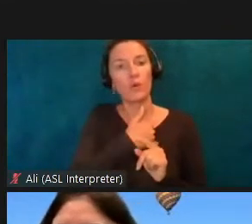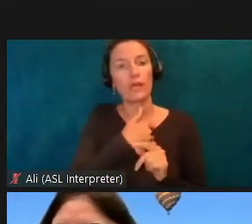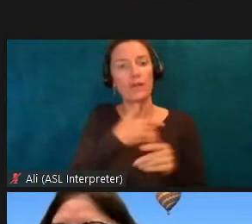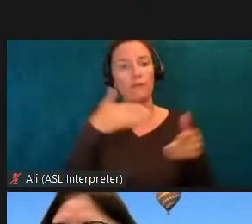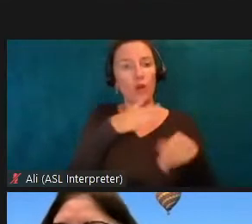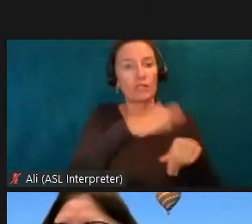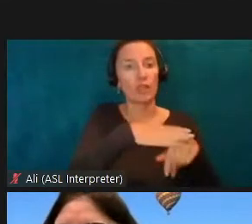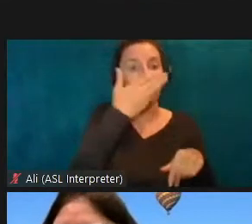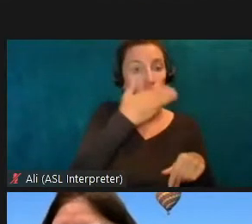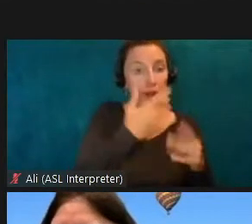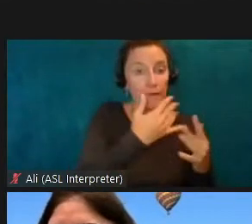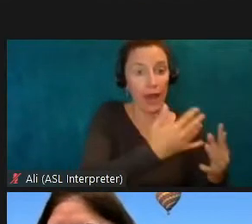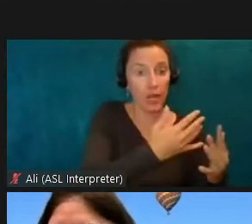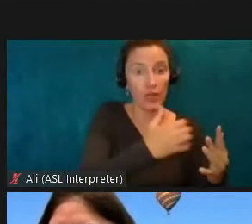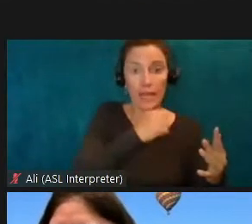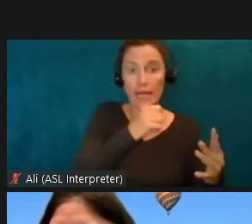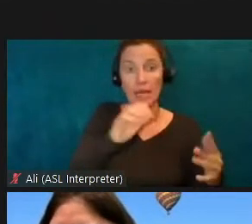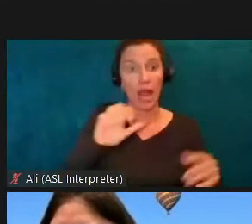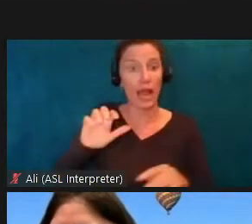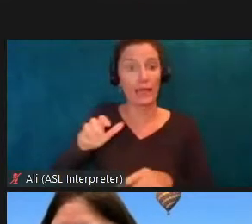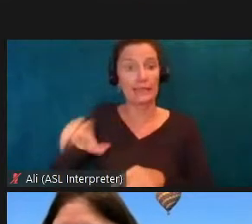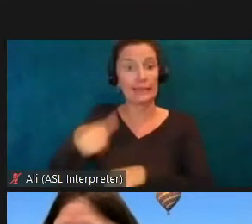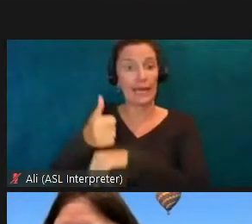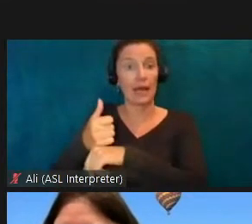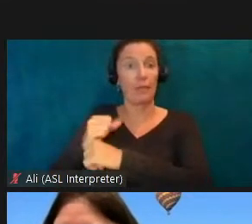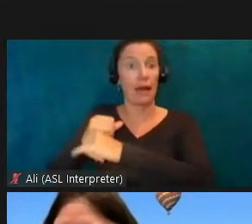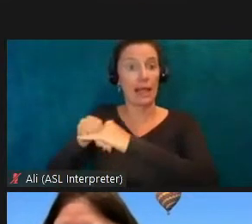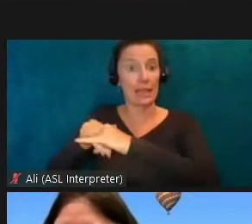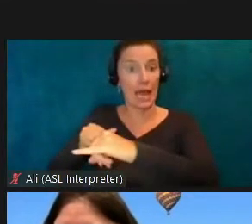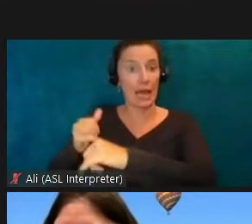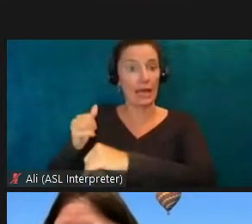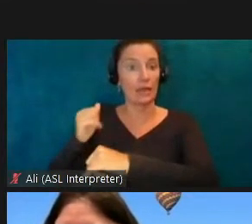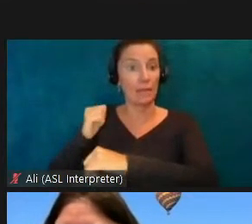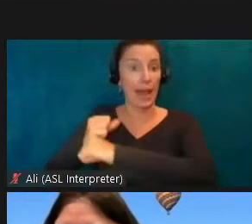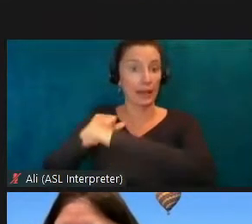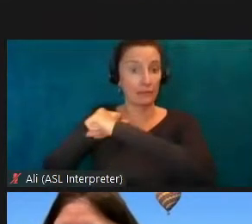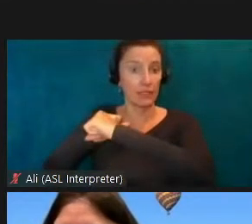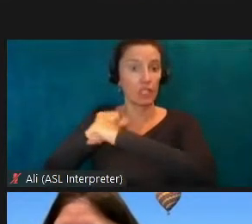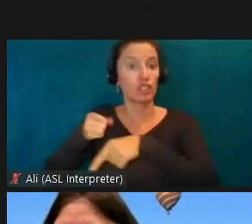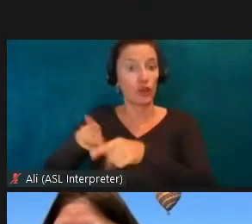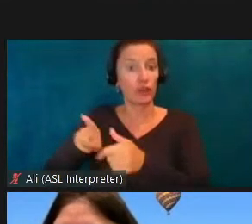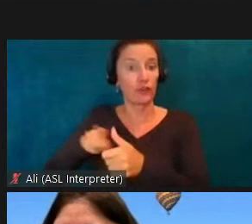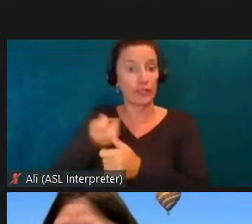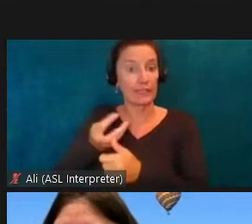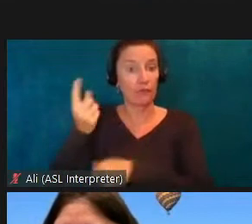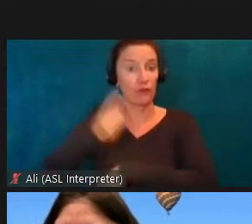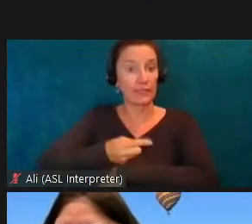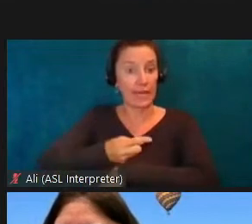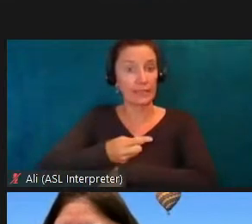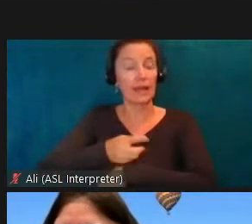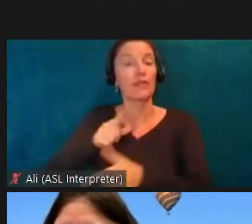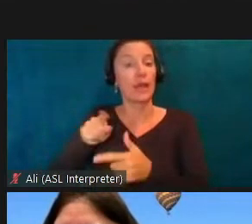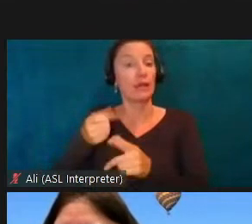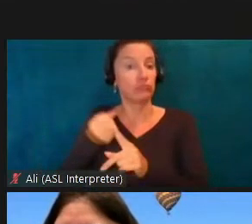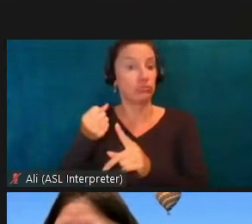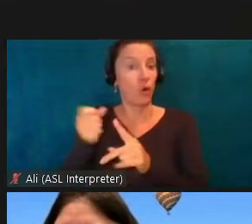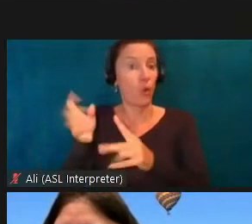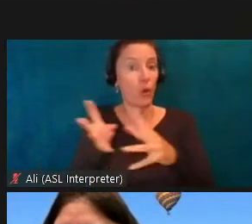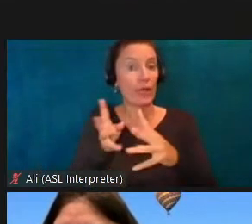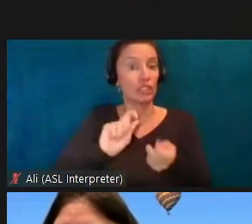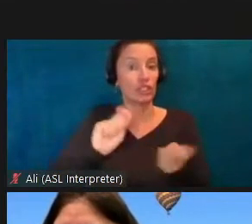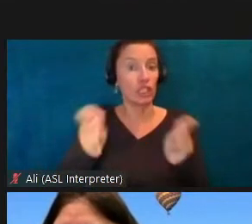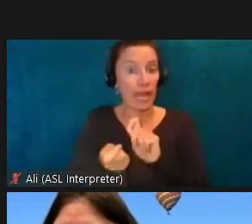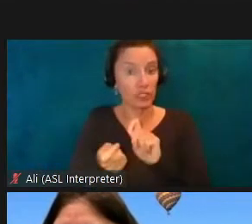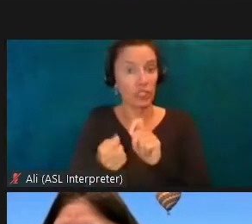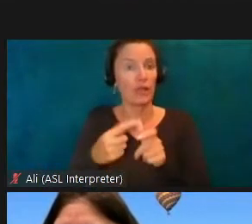any line during those first several days, then when we had the wind shift, we would have had a